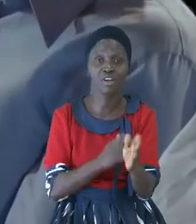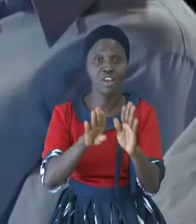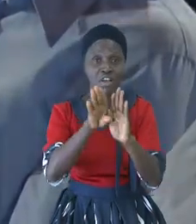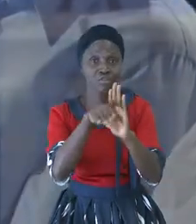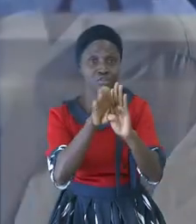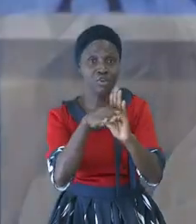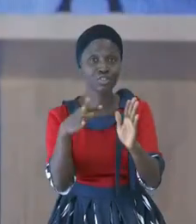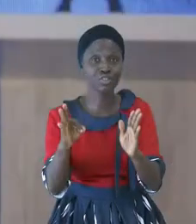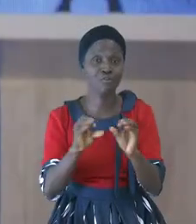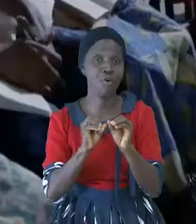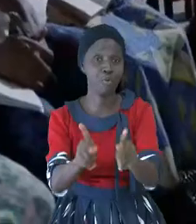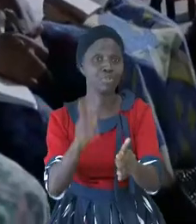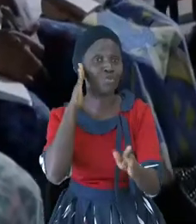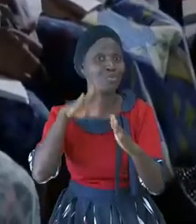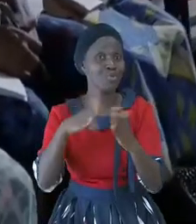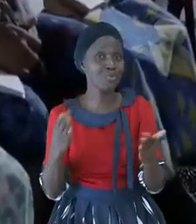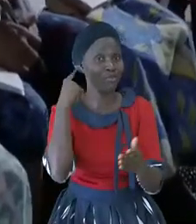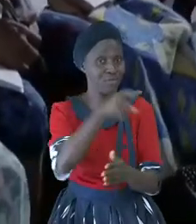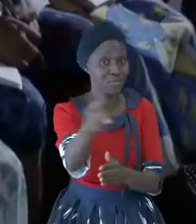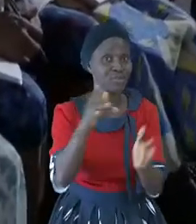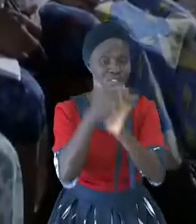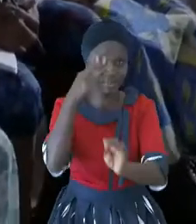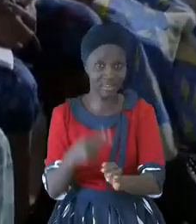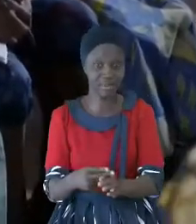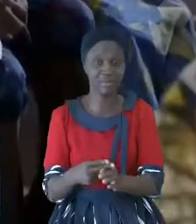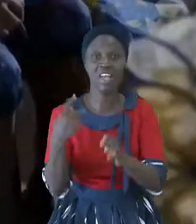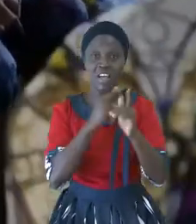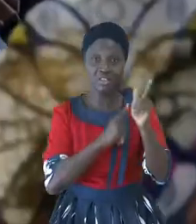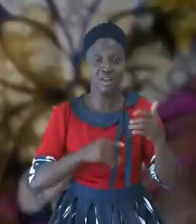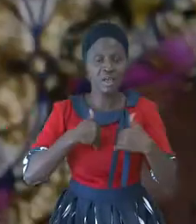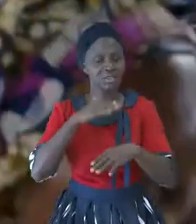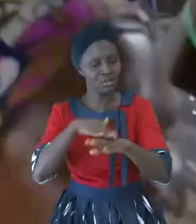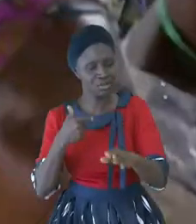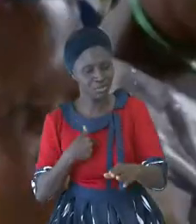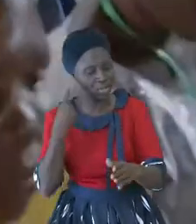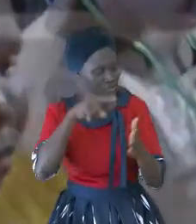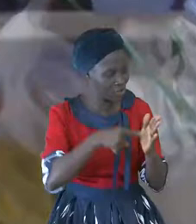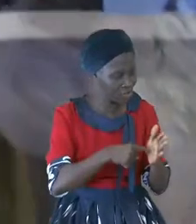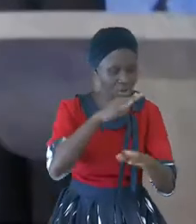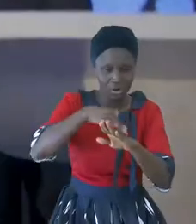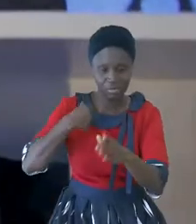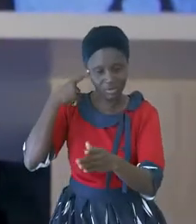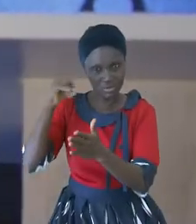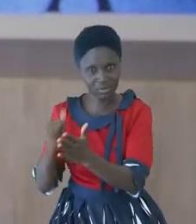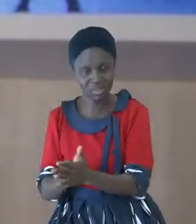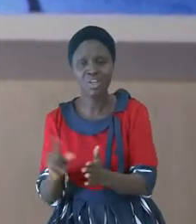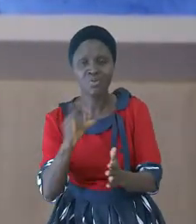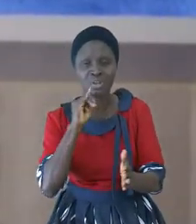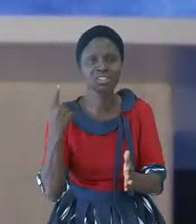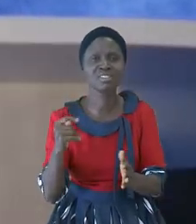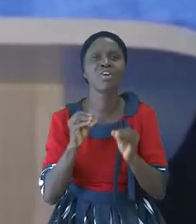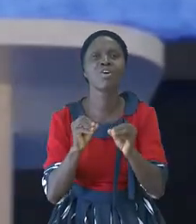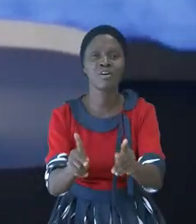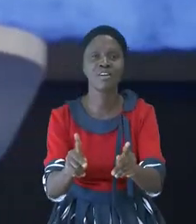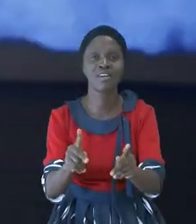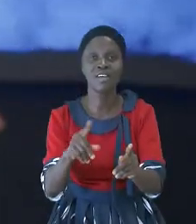will open for you. The Lord has called me for this, has called me for that. Where is the opportunity? Behold, I set an open